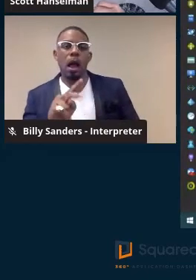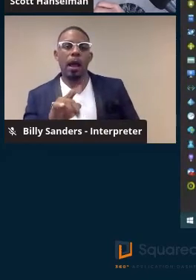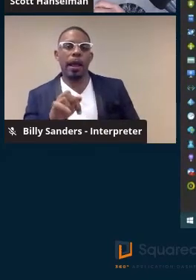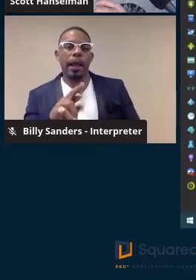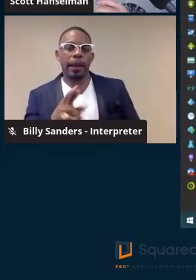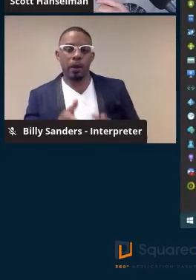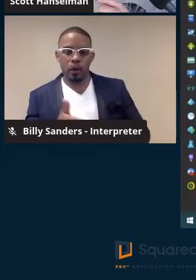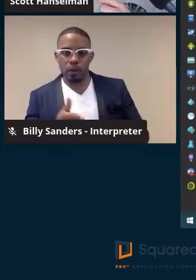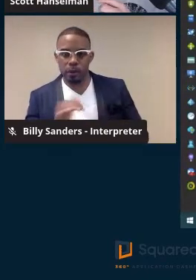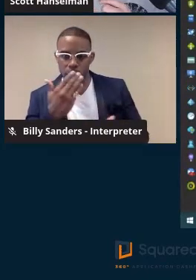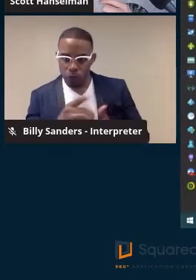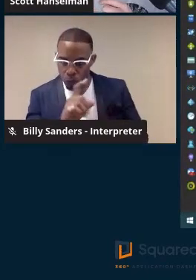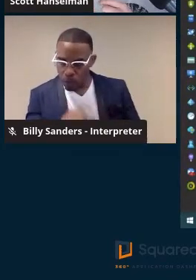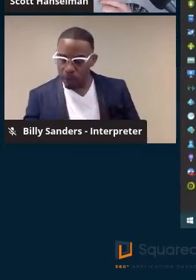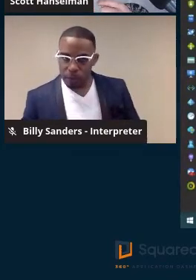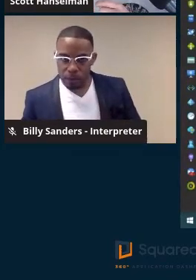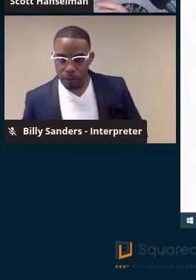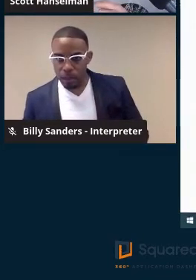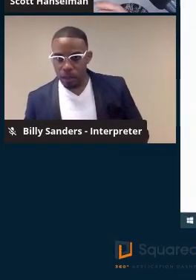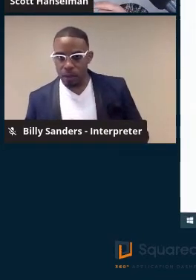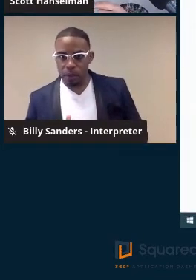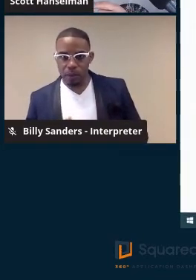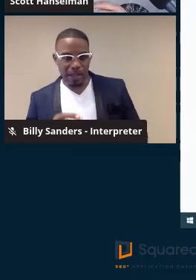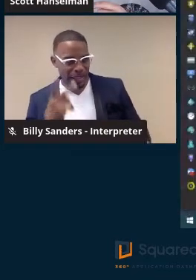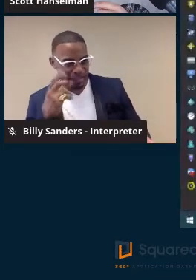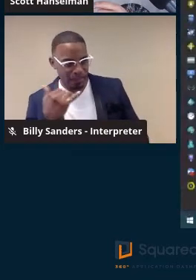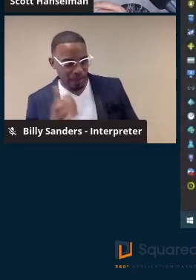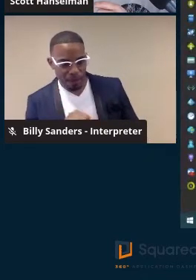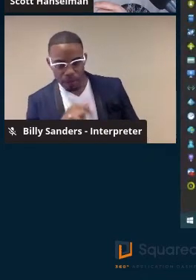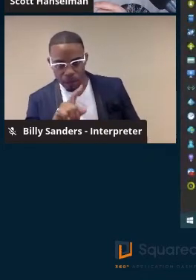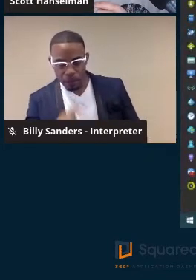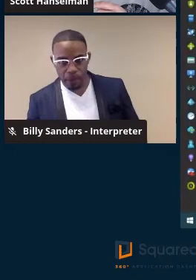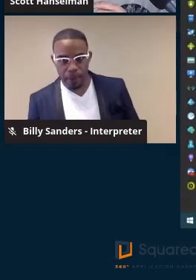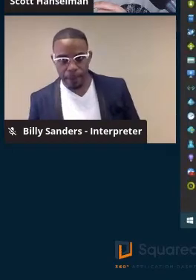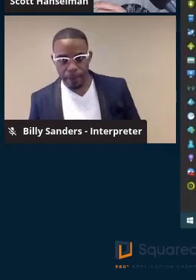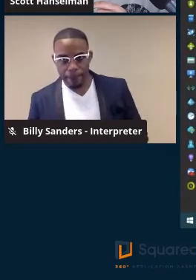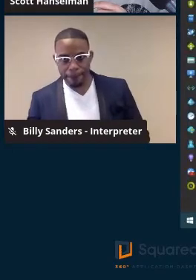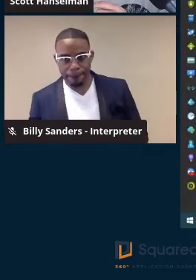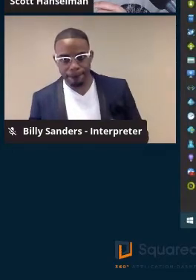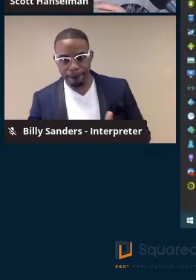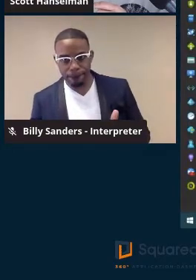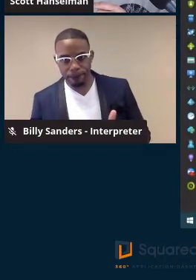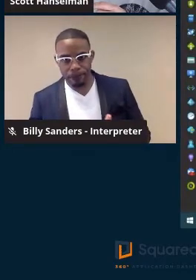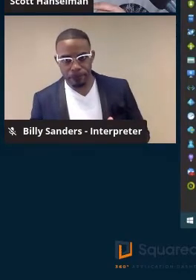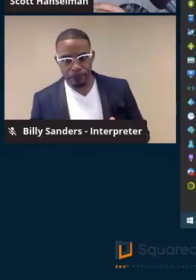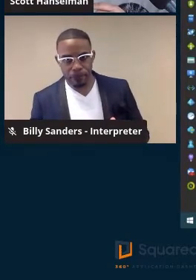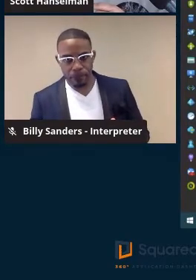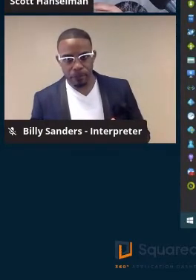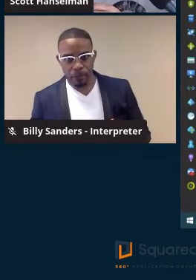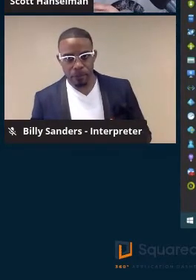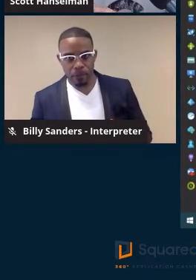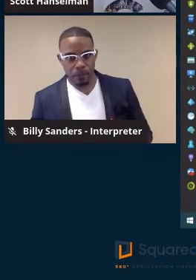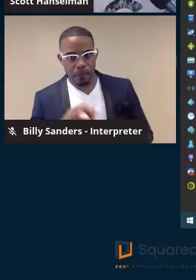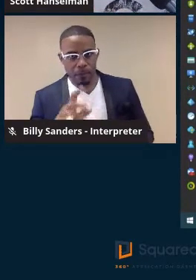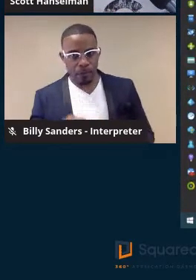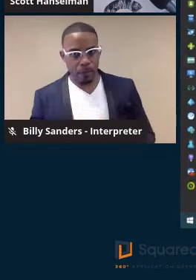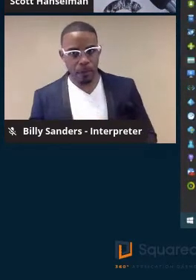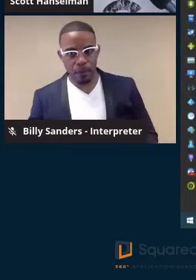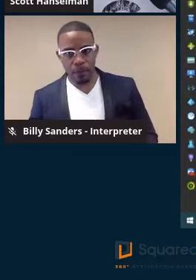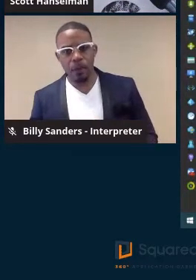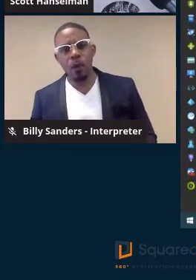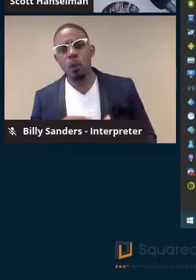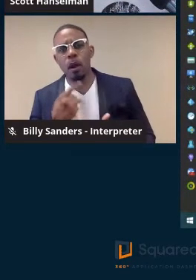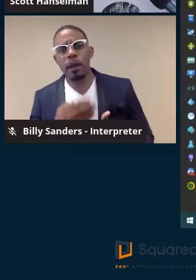So that's a good question. Maybe Hank will see if we have any other questions in the chat. One of the